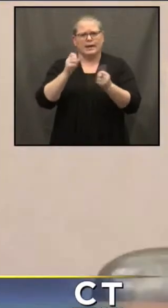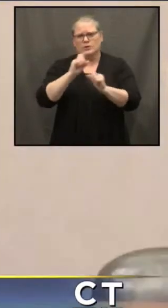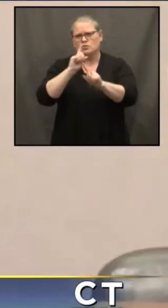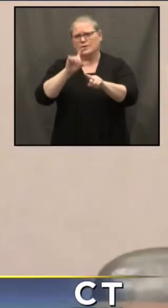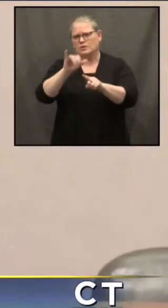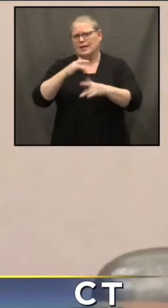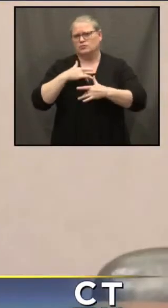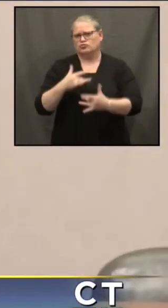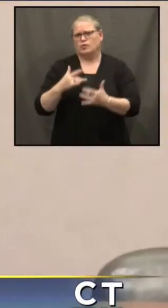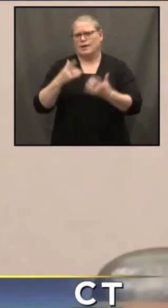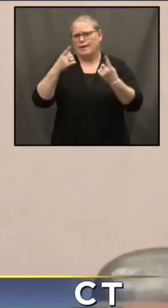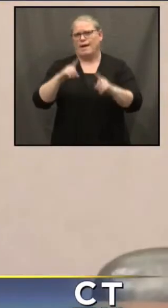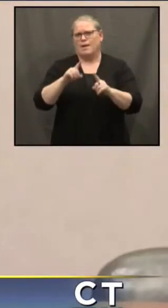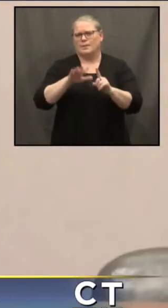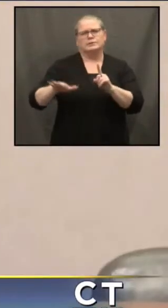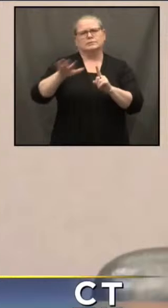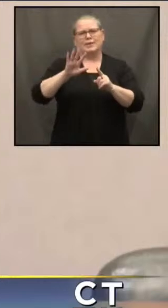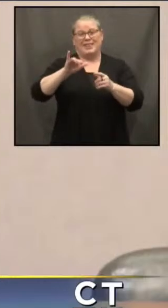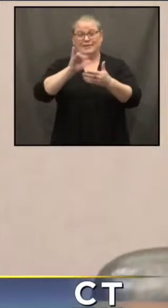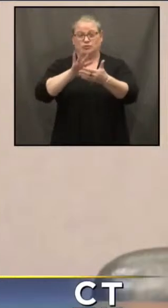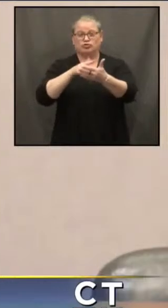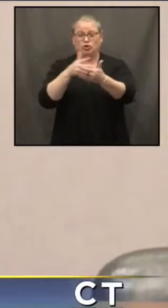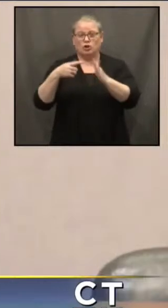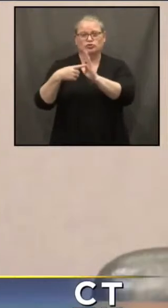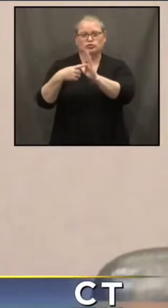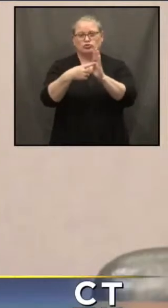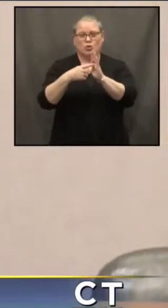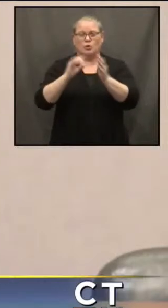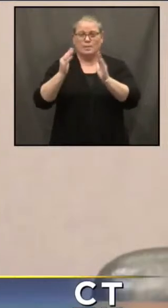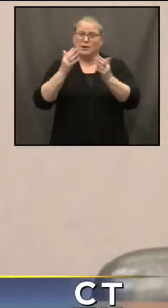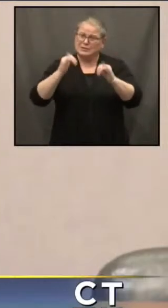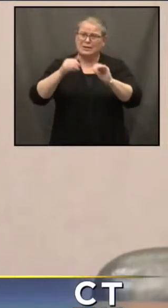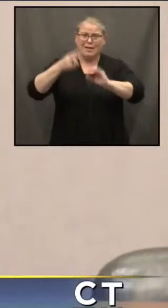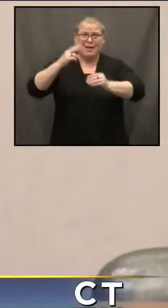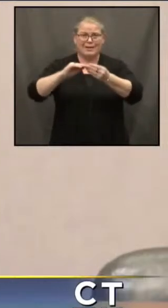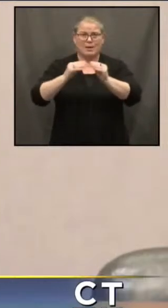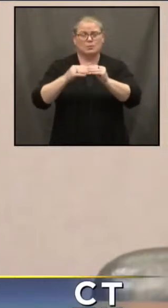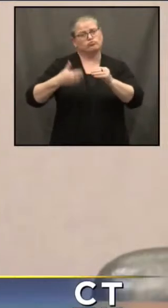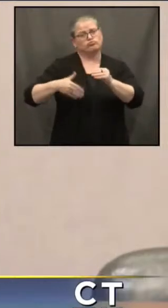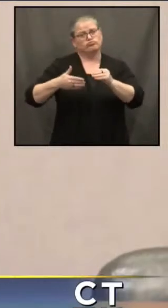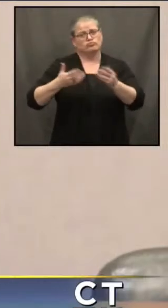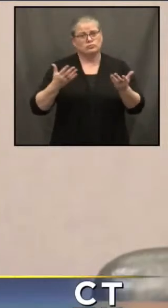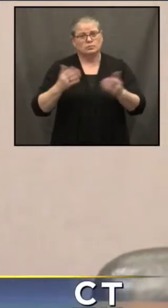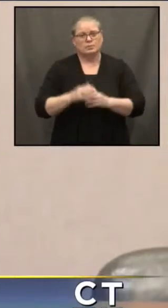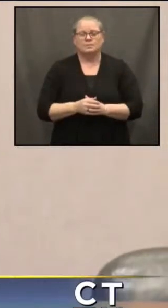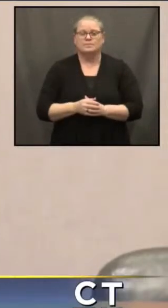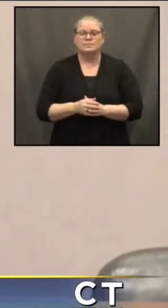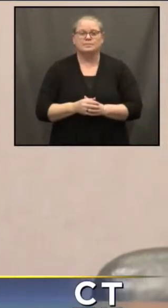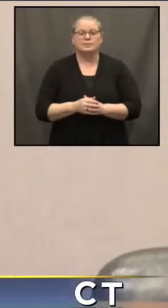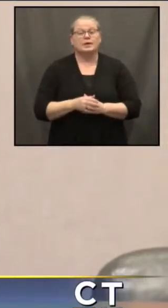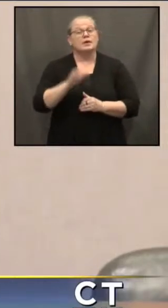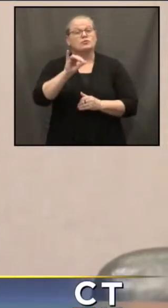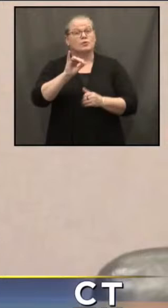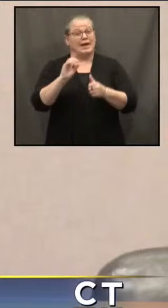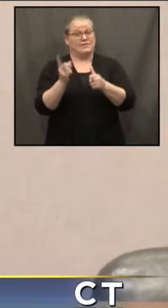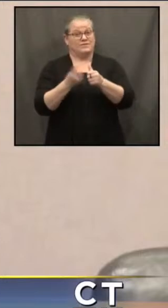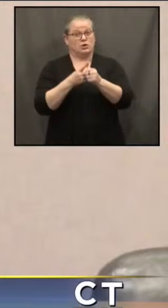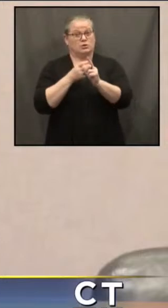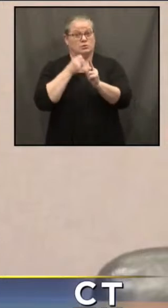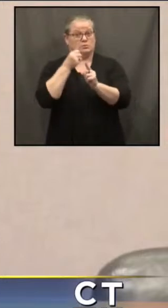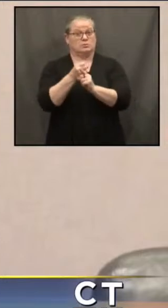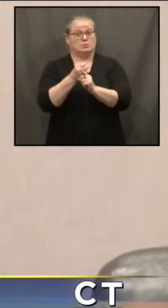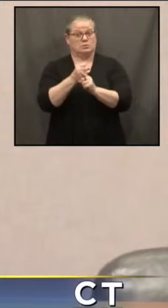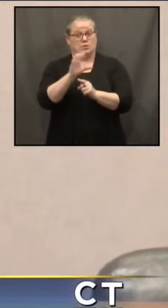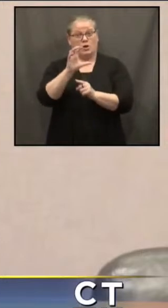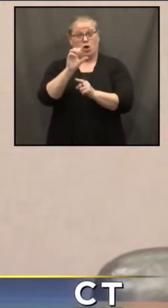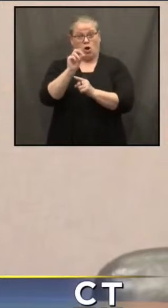So in the chart that the governor showed, which showed our huge spike at the very first wave of COVID